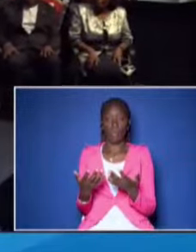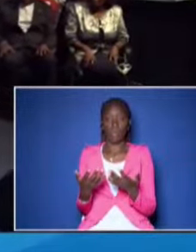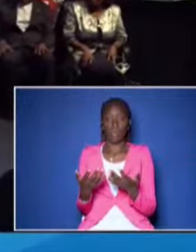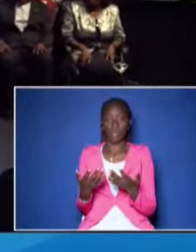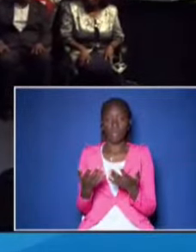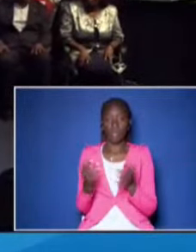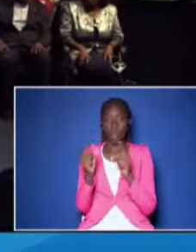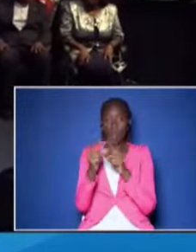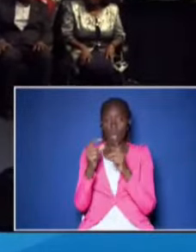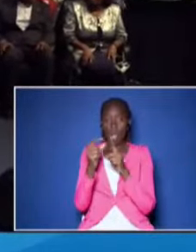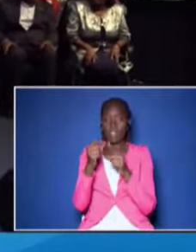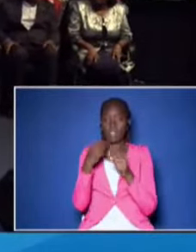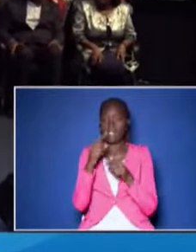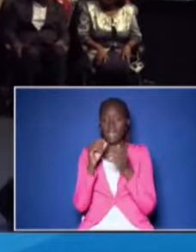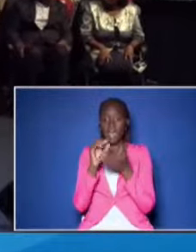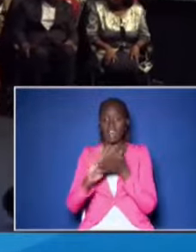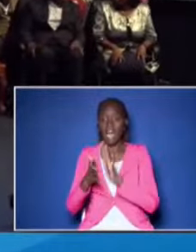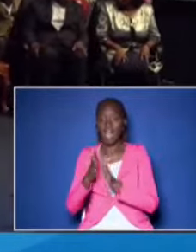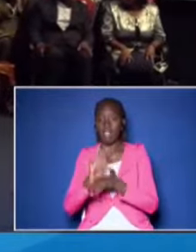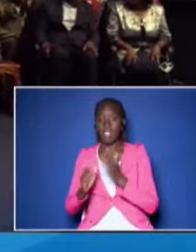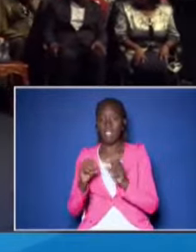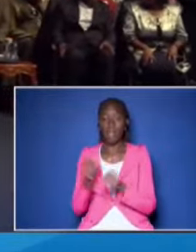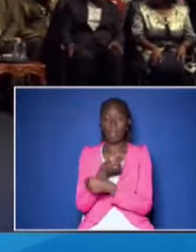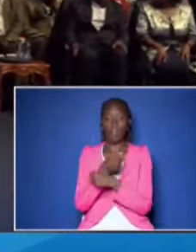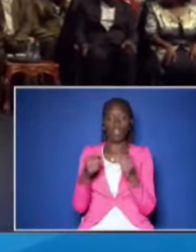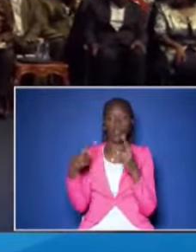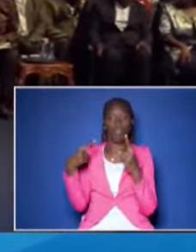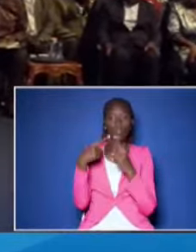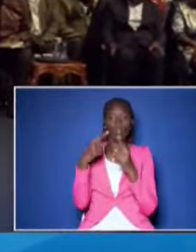says nothing is impossible to God